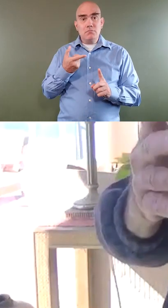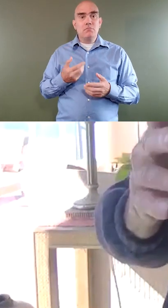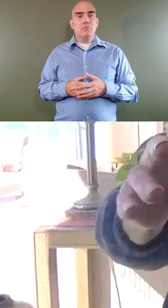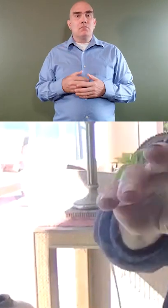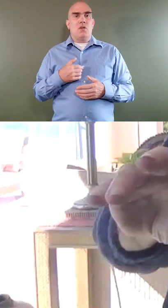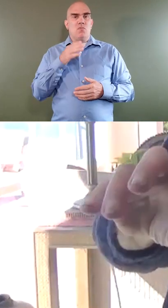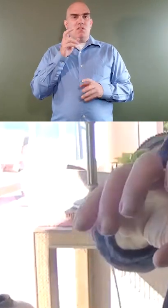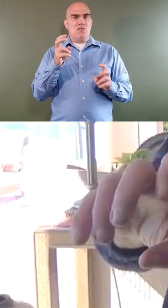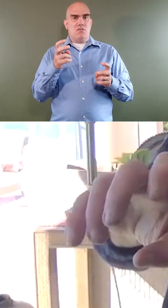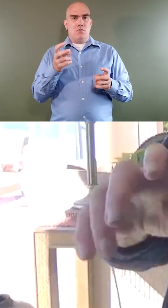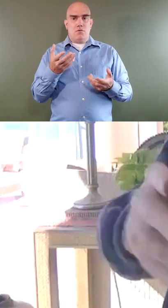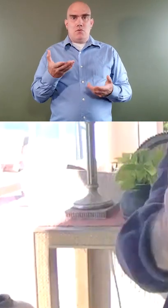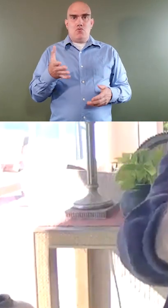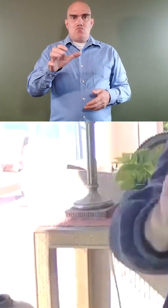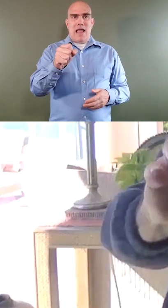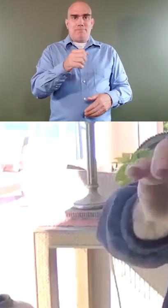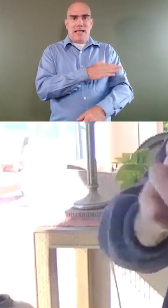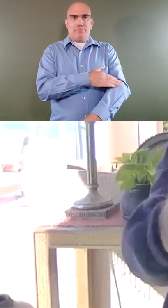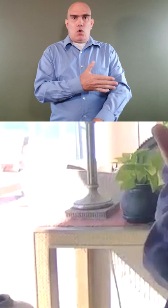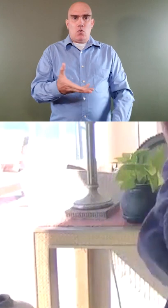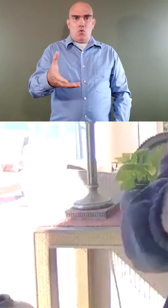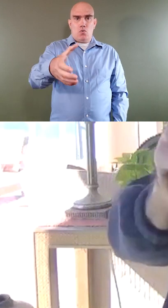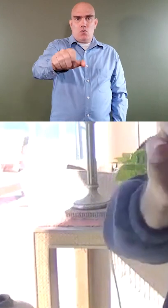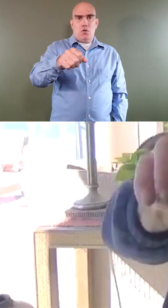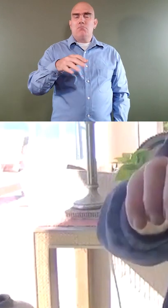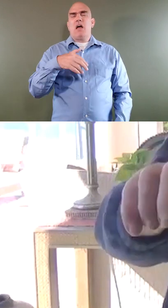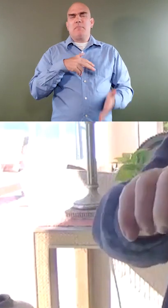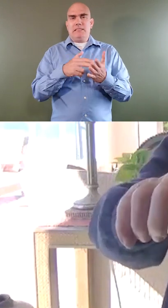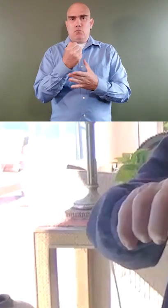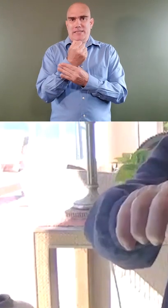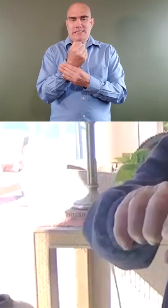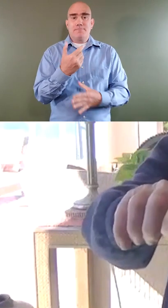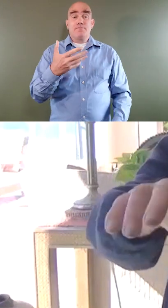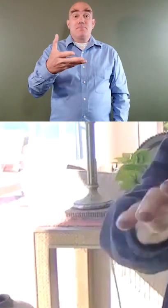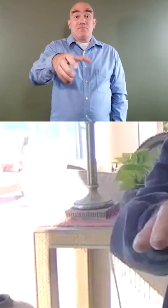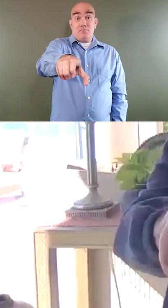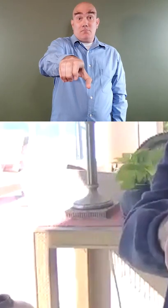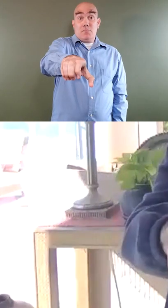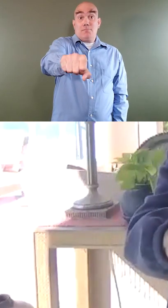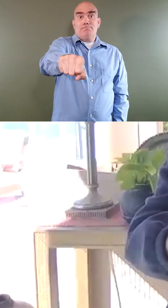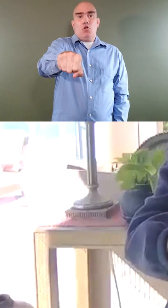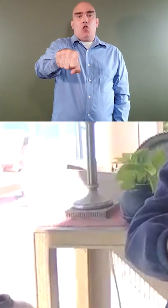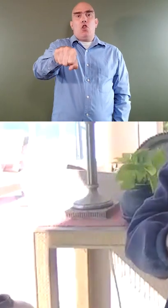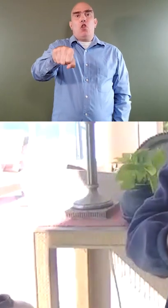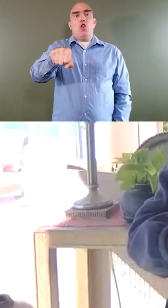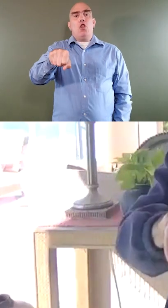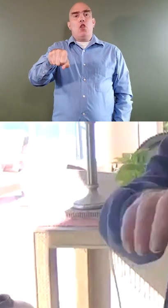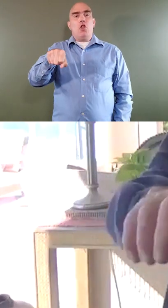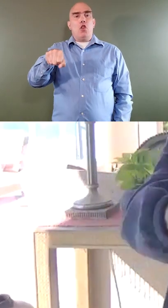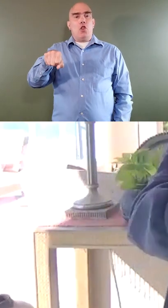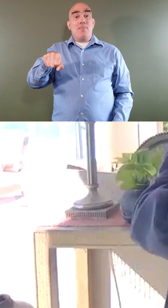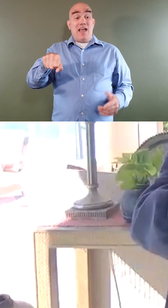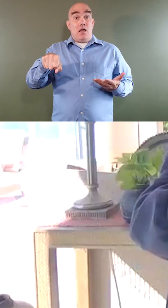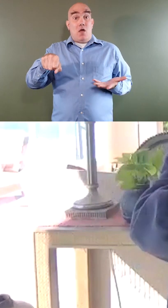I'm going to grab an elbow. I'm sorry, I'm going to grab a wrist and pull it in. And then I'm